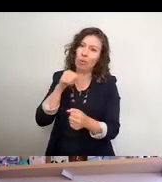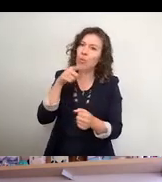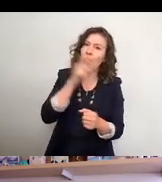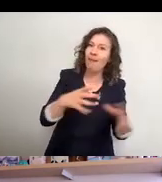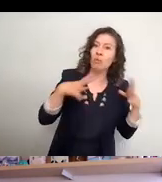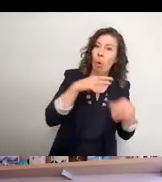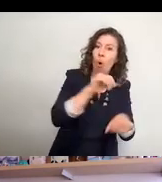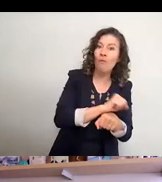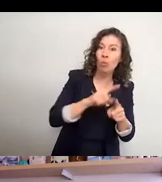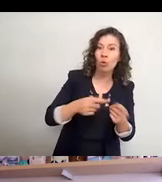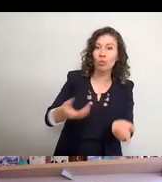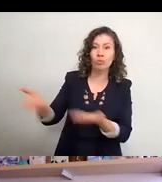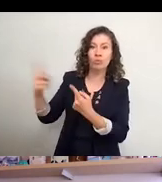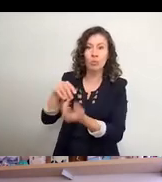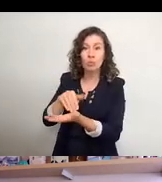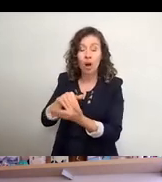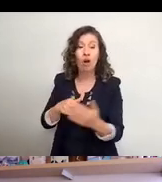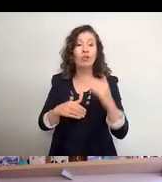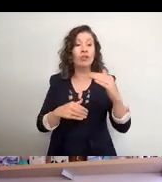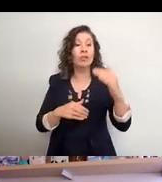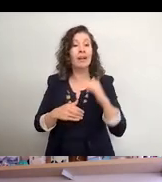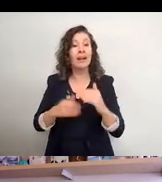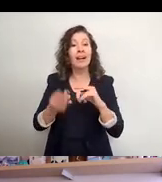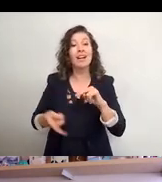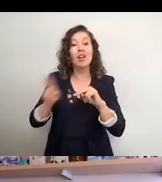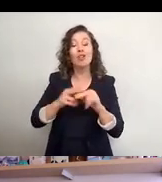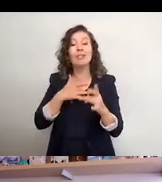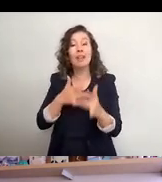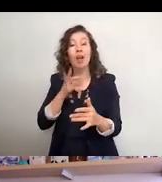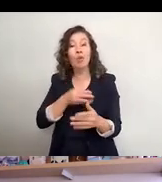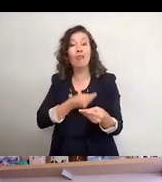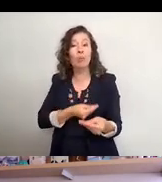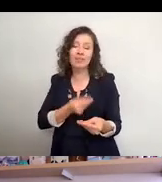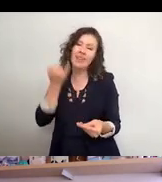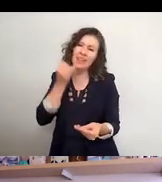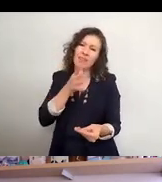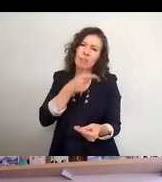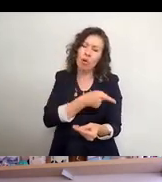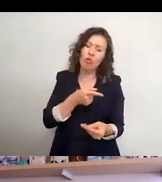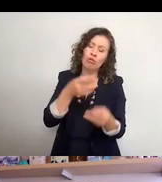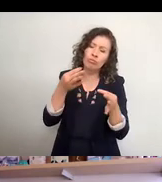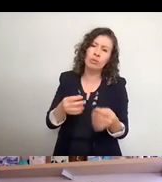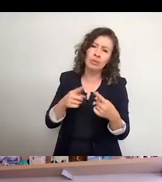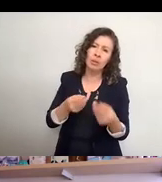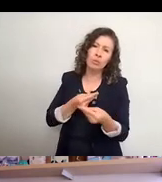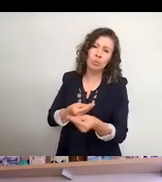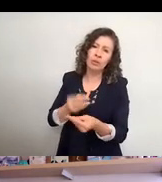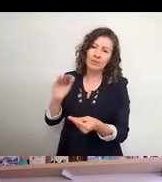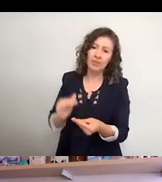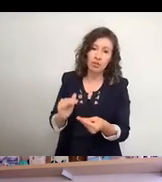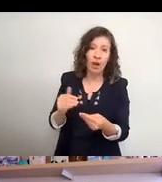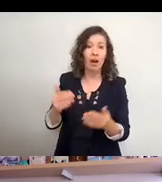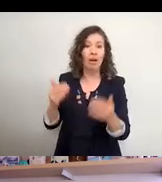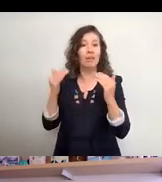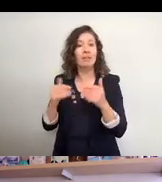do that. Increased likelihood of breastfeeding if the mother chooses to breastfeed their child, significant